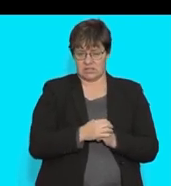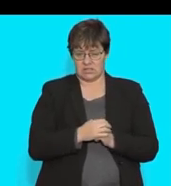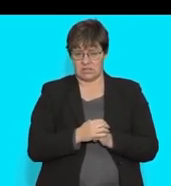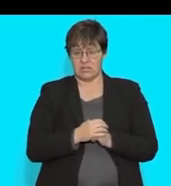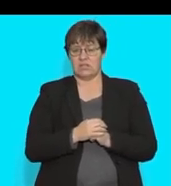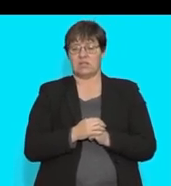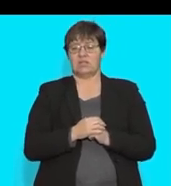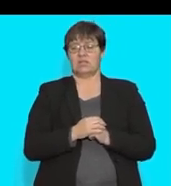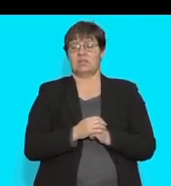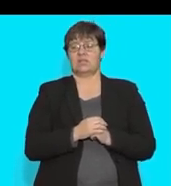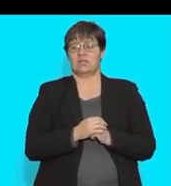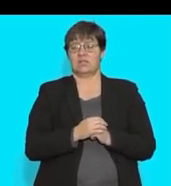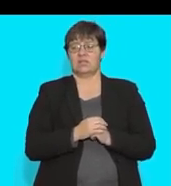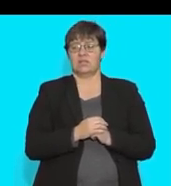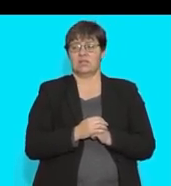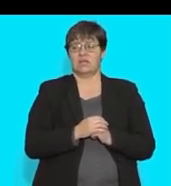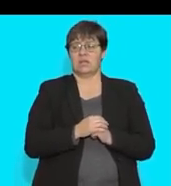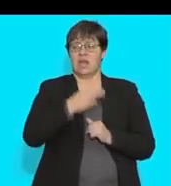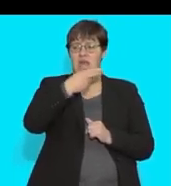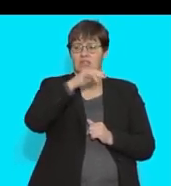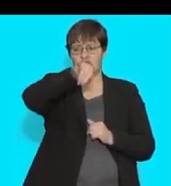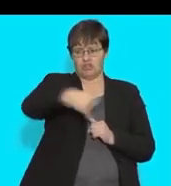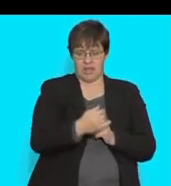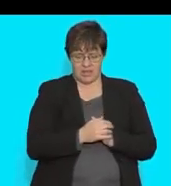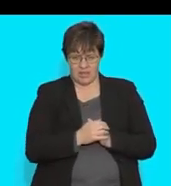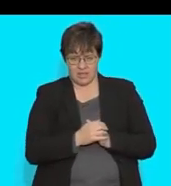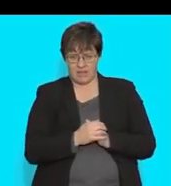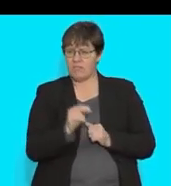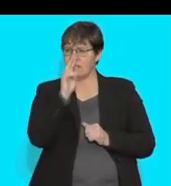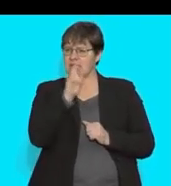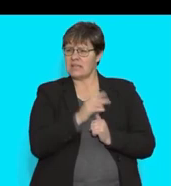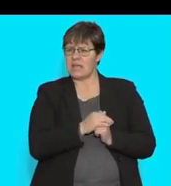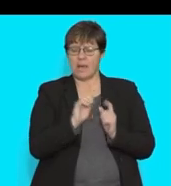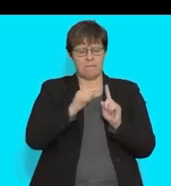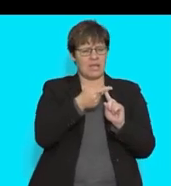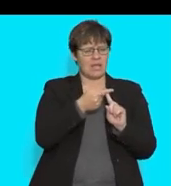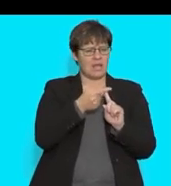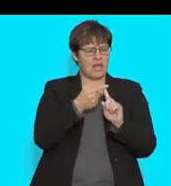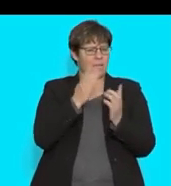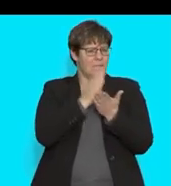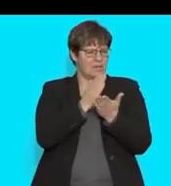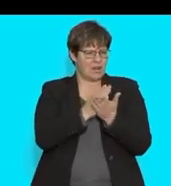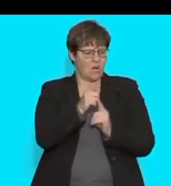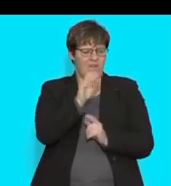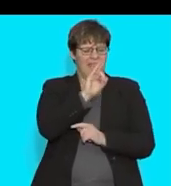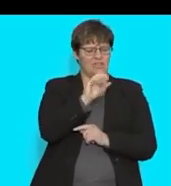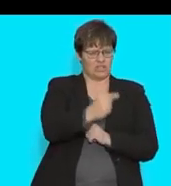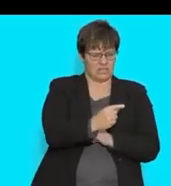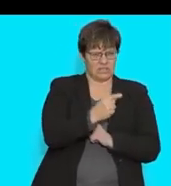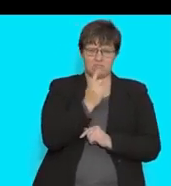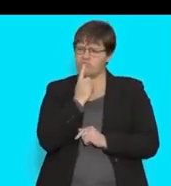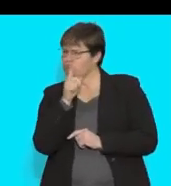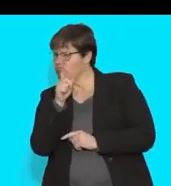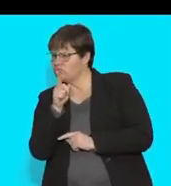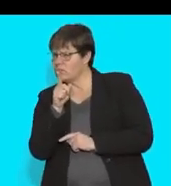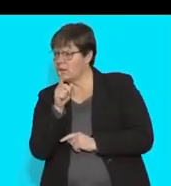parallelogram FGHJ, right? Now as soon as I see the word midpoint, right, of FG, where's